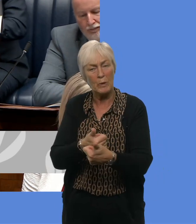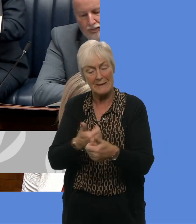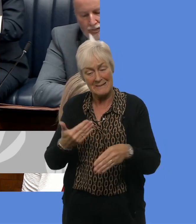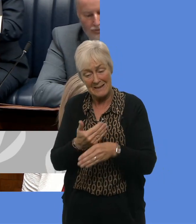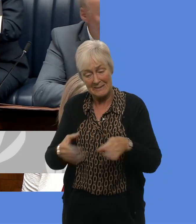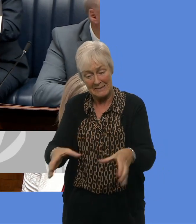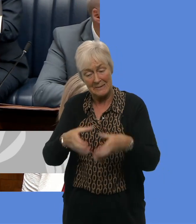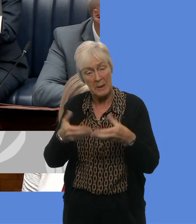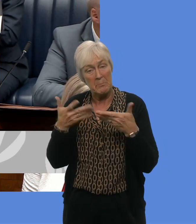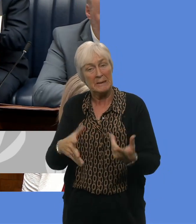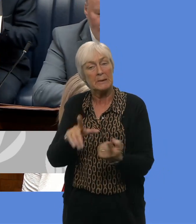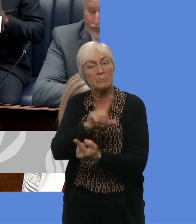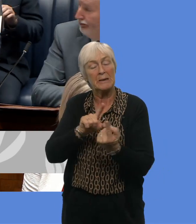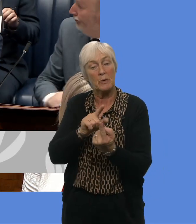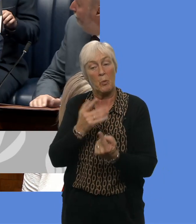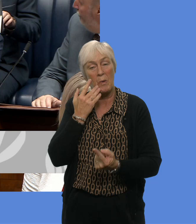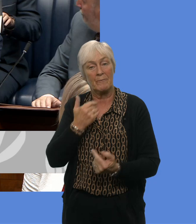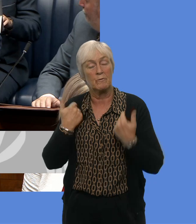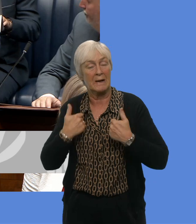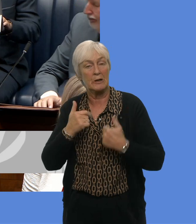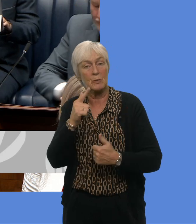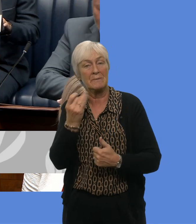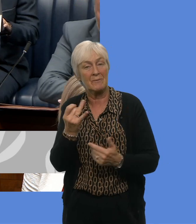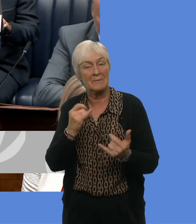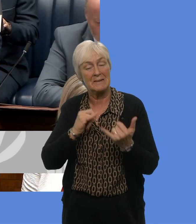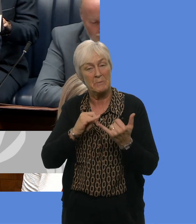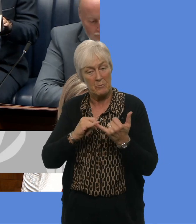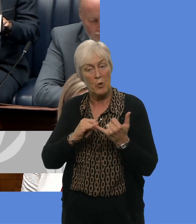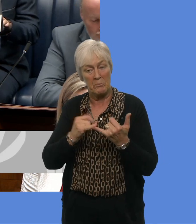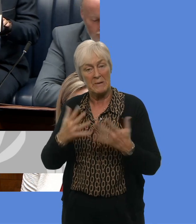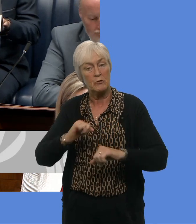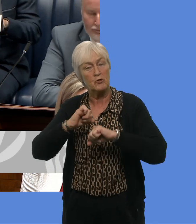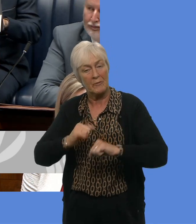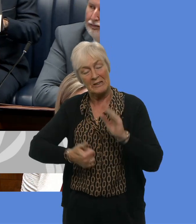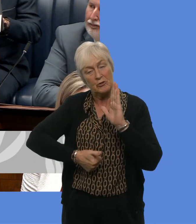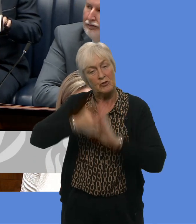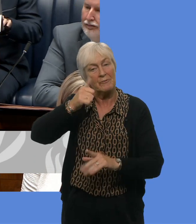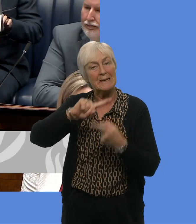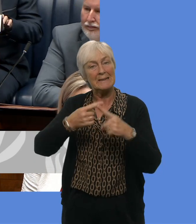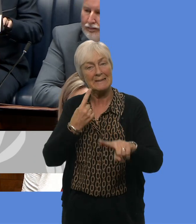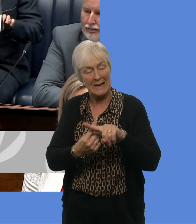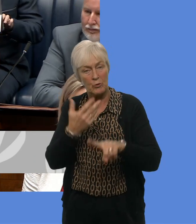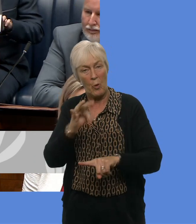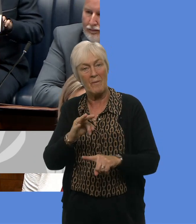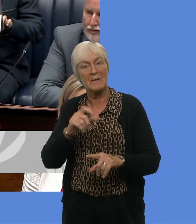its first meeting on Friday, the 27th of September. It is chaired by the Chief Executive of the